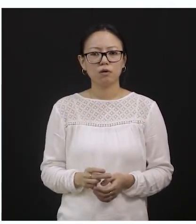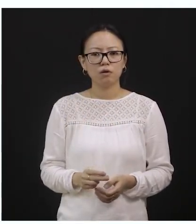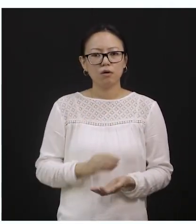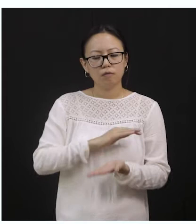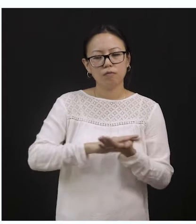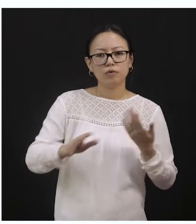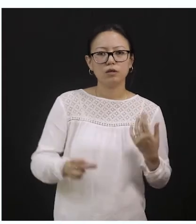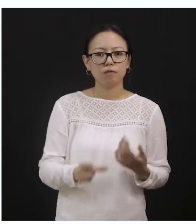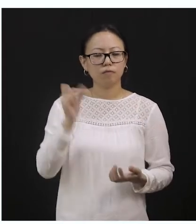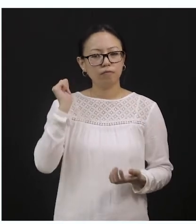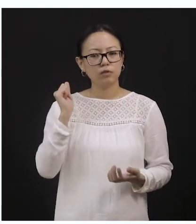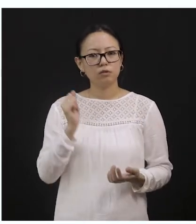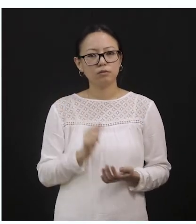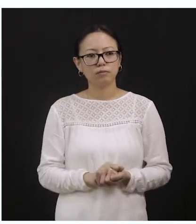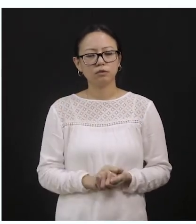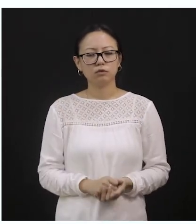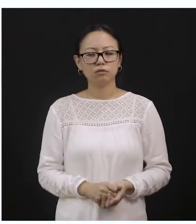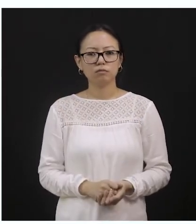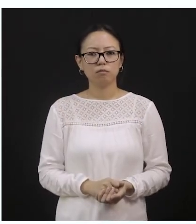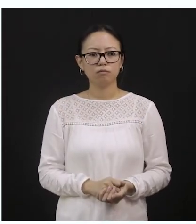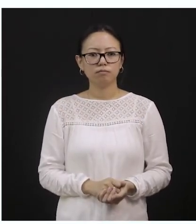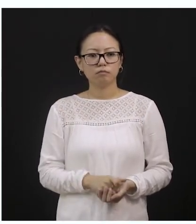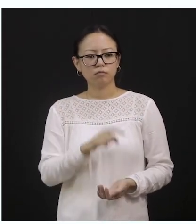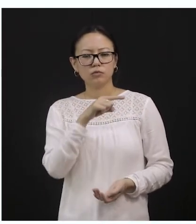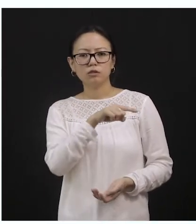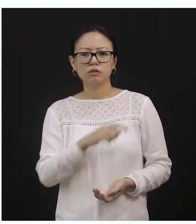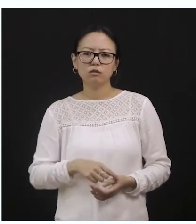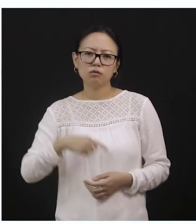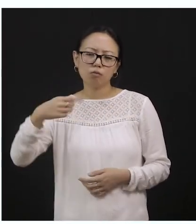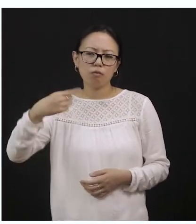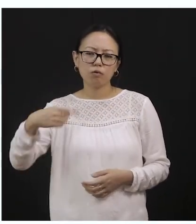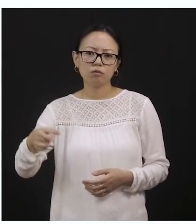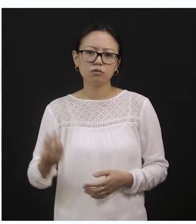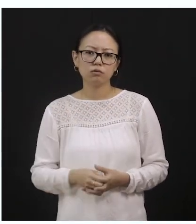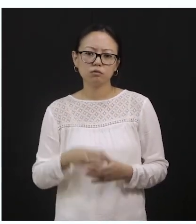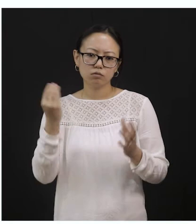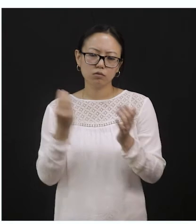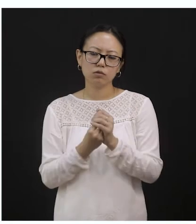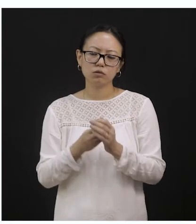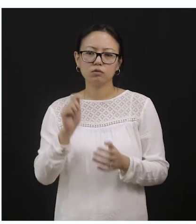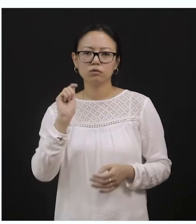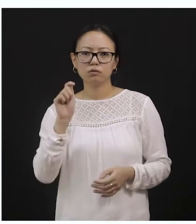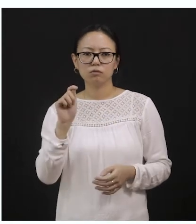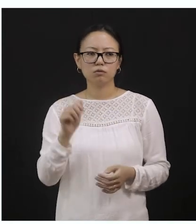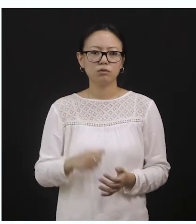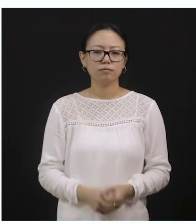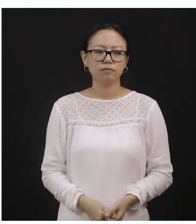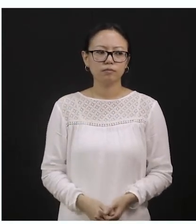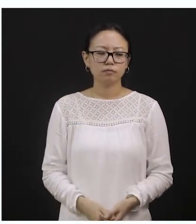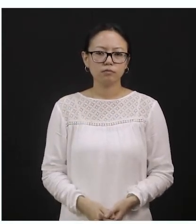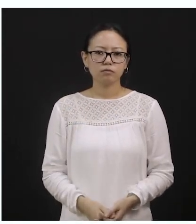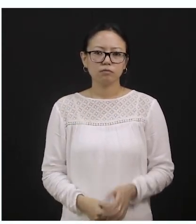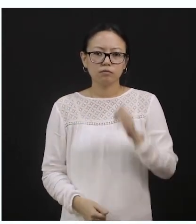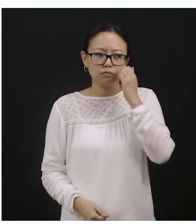used to work in unity, which means they always used to work together. All right, now you can